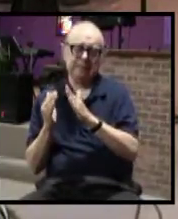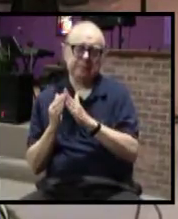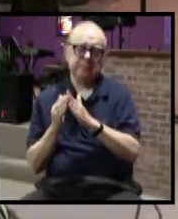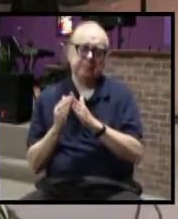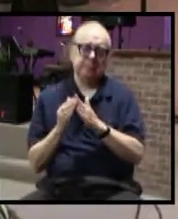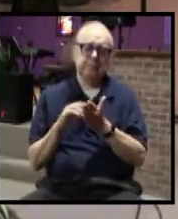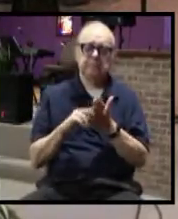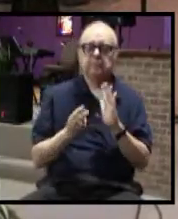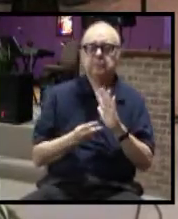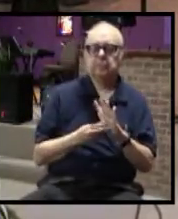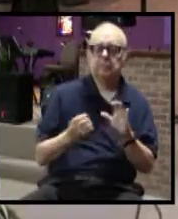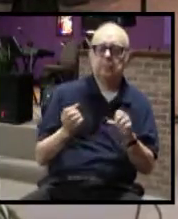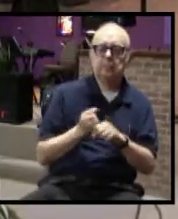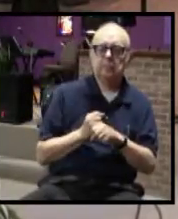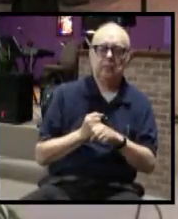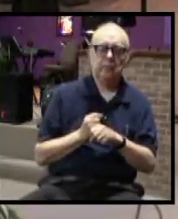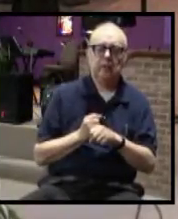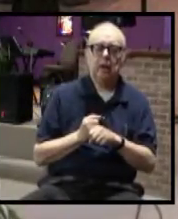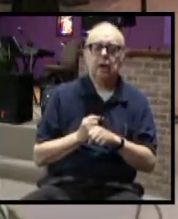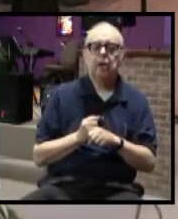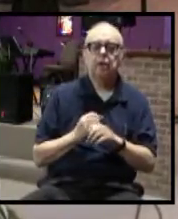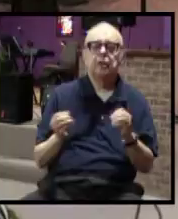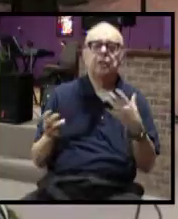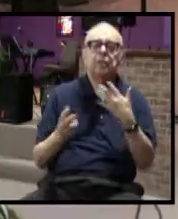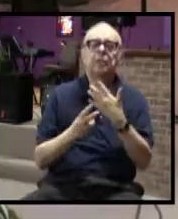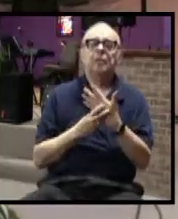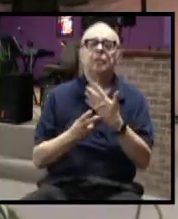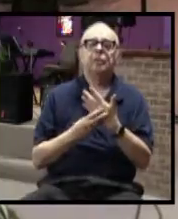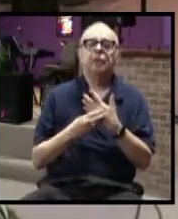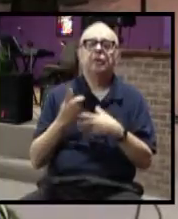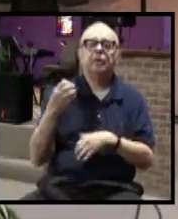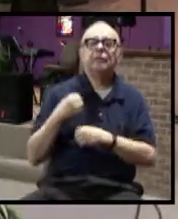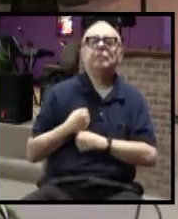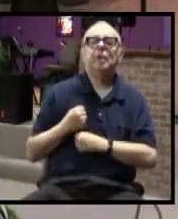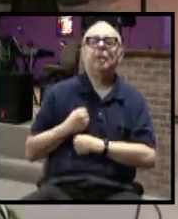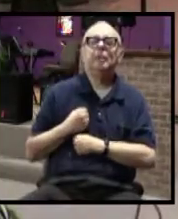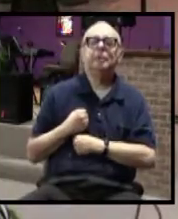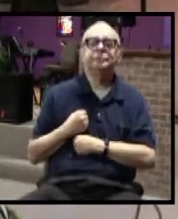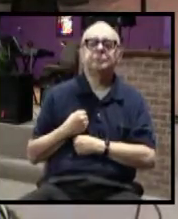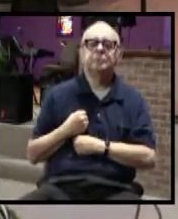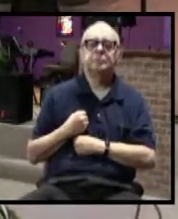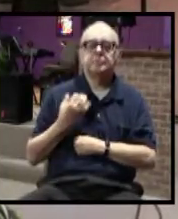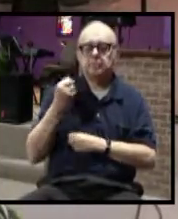city, which meant you got no protection from the army.